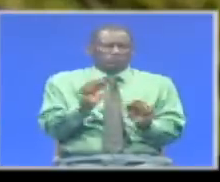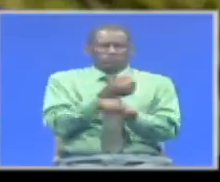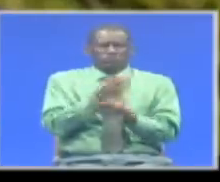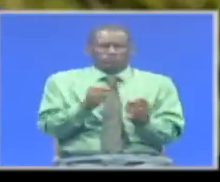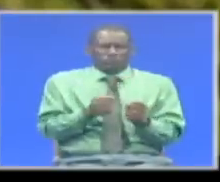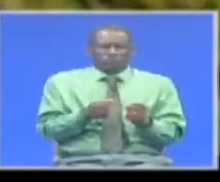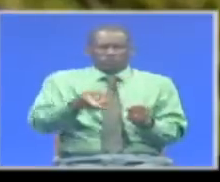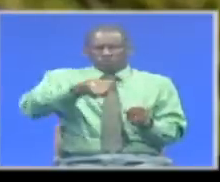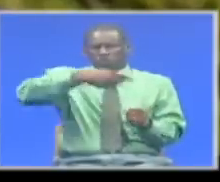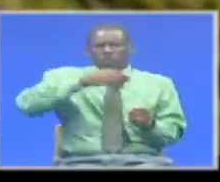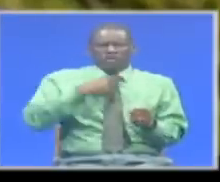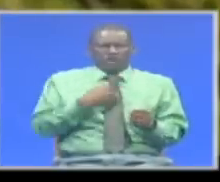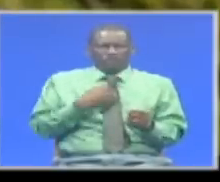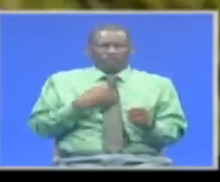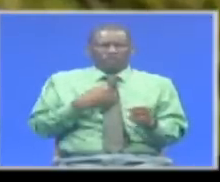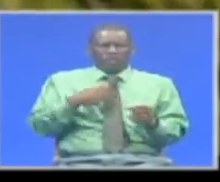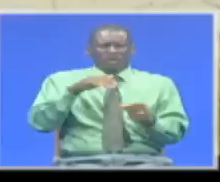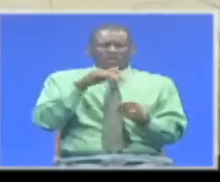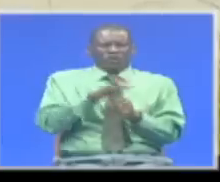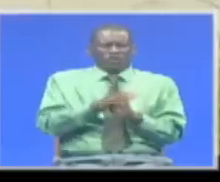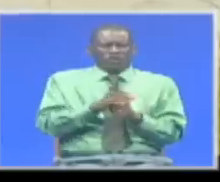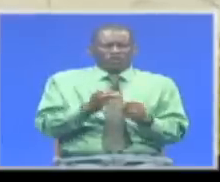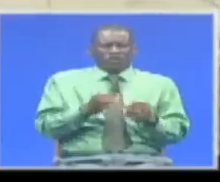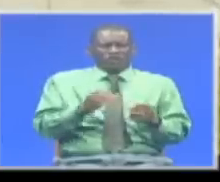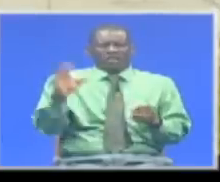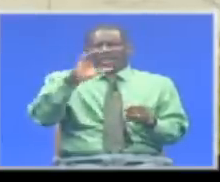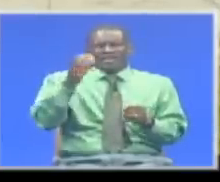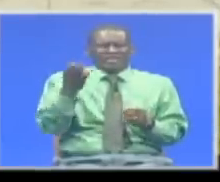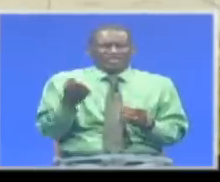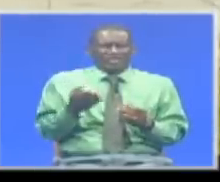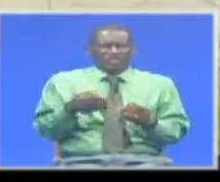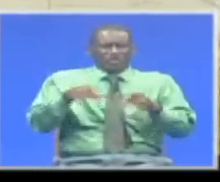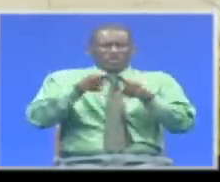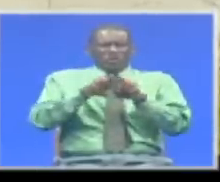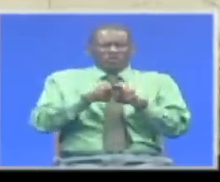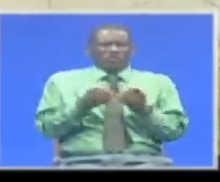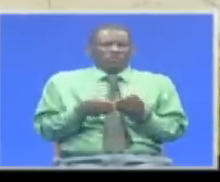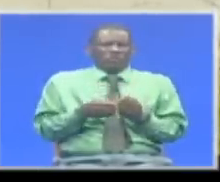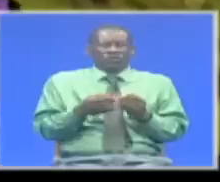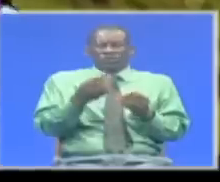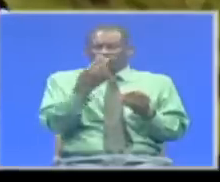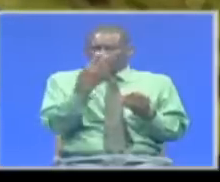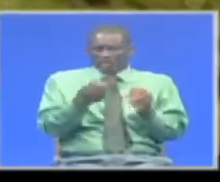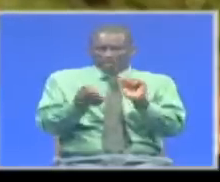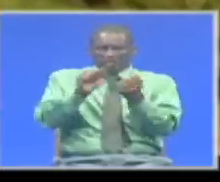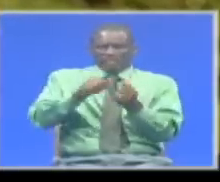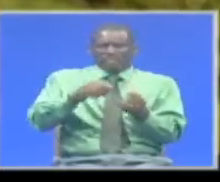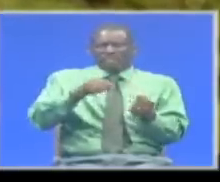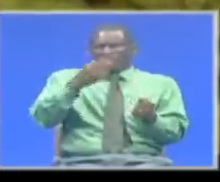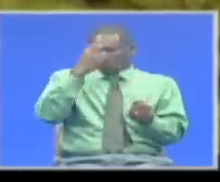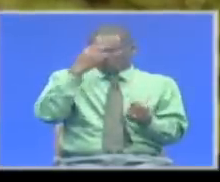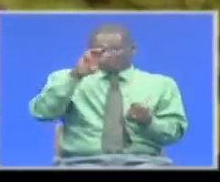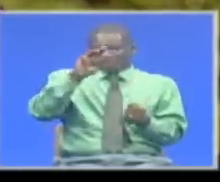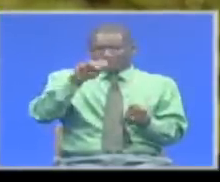We do have lots of repeat clans. And of course, they see the changes. Masai Mara is being